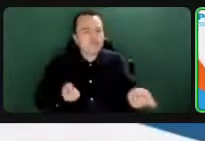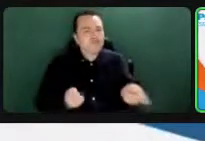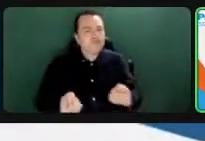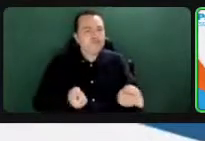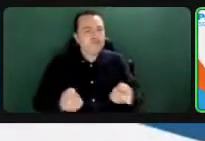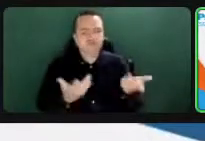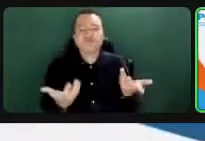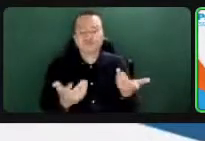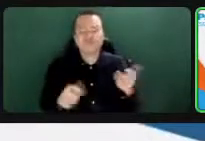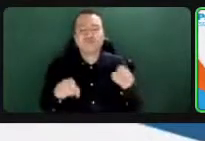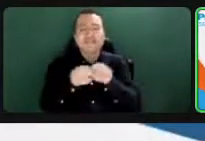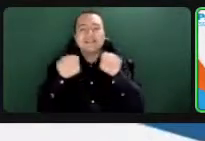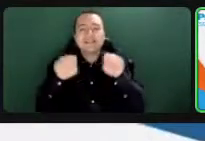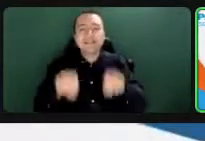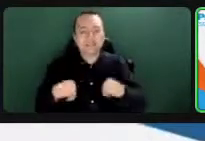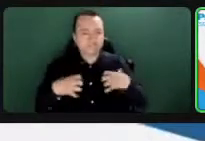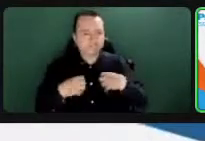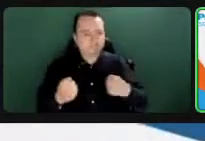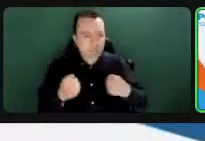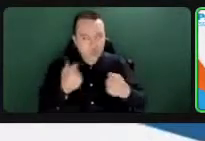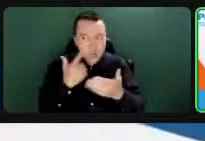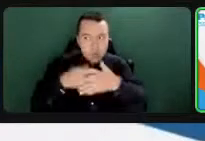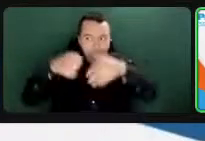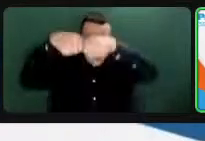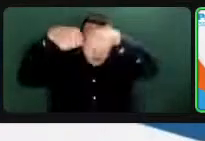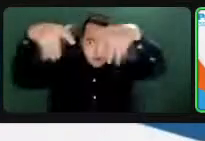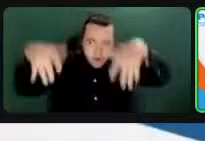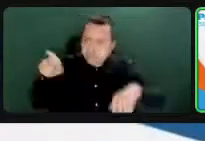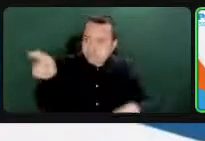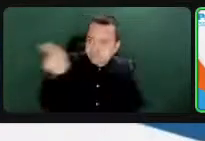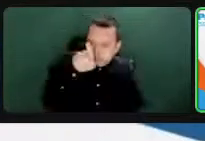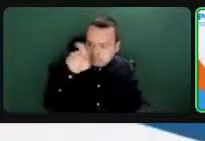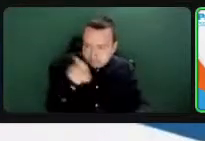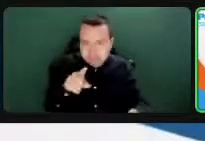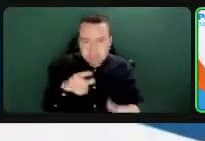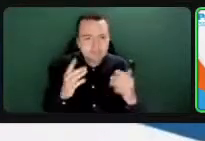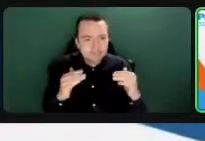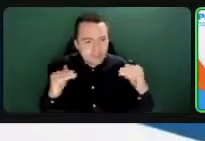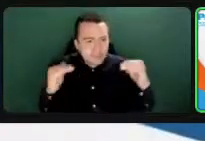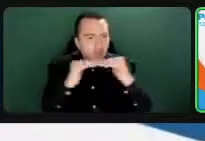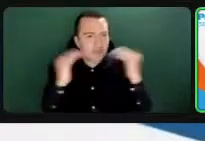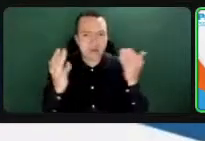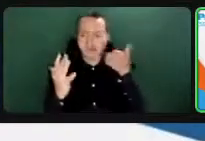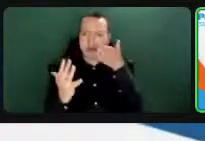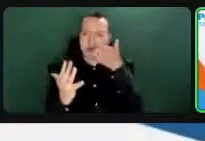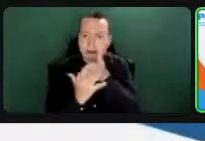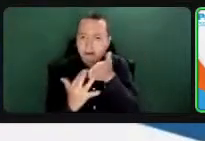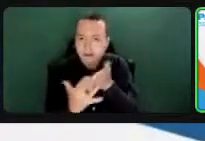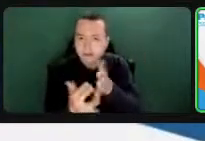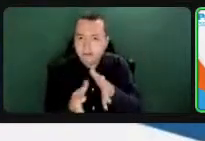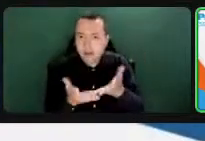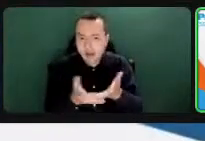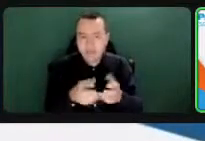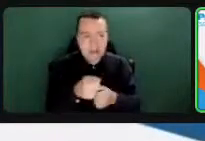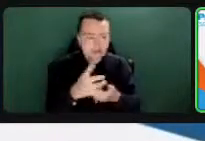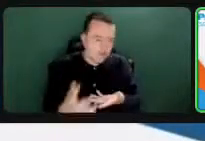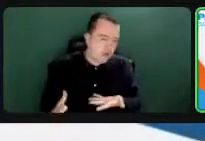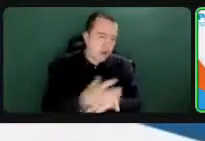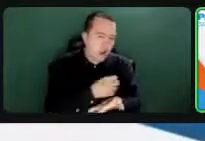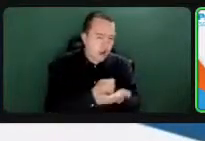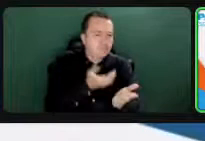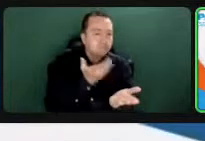add new summaries as they become available. Central to this process has been the issue of equity, really honing in on those